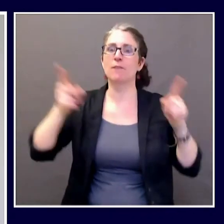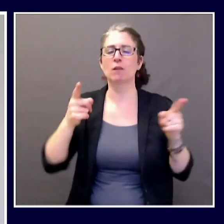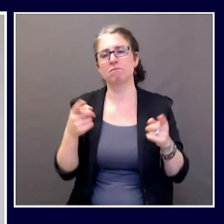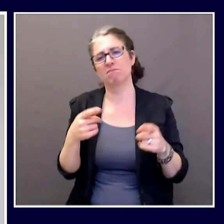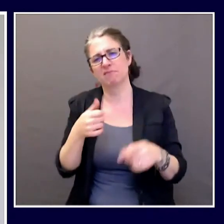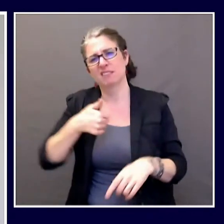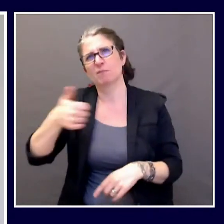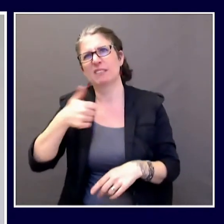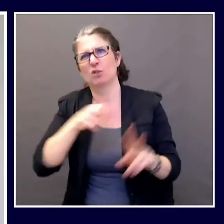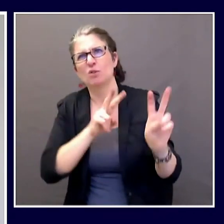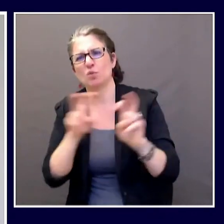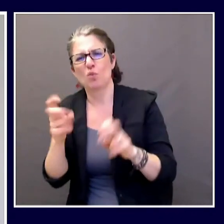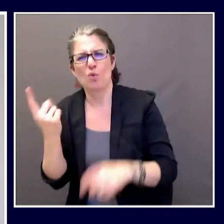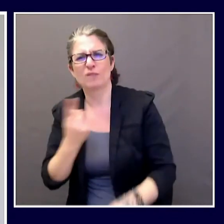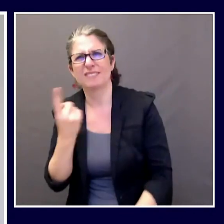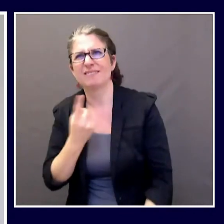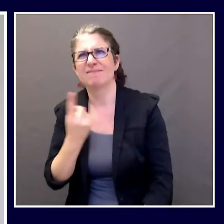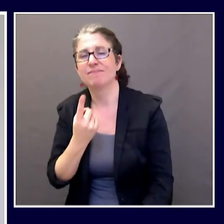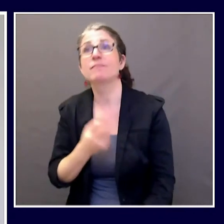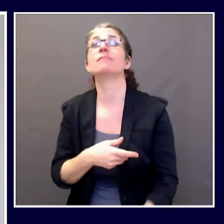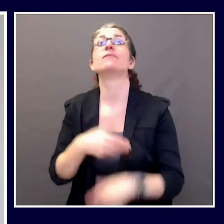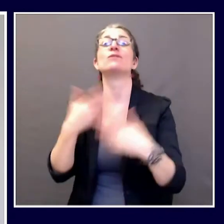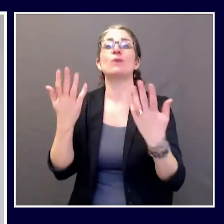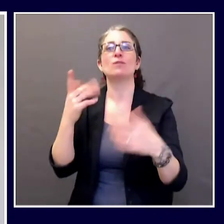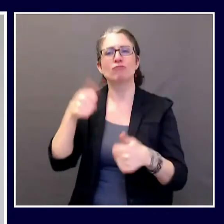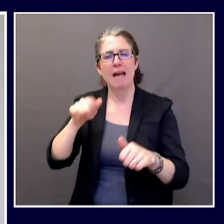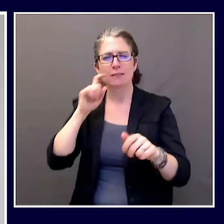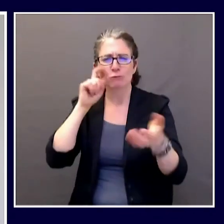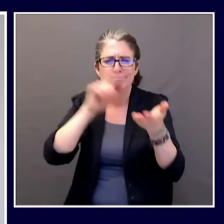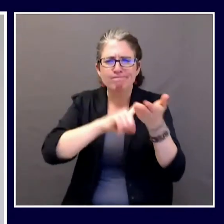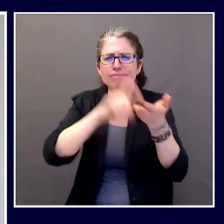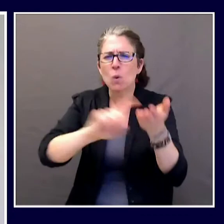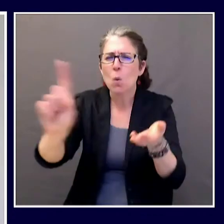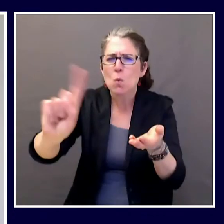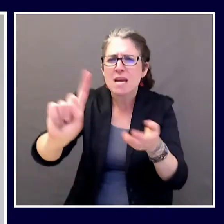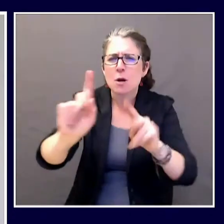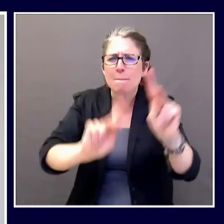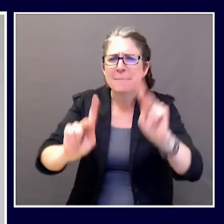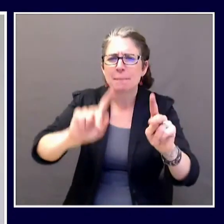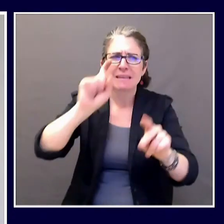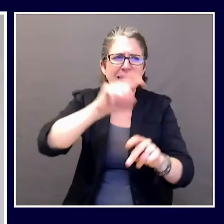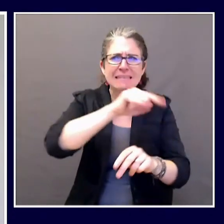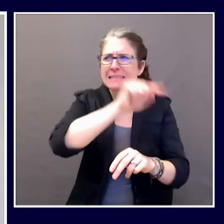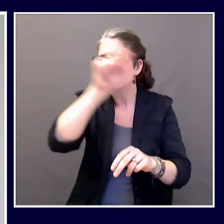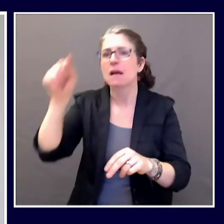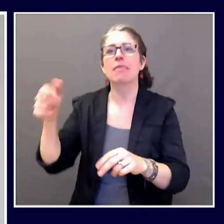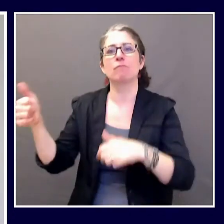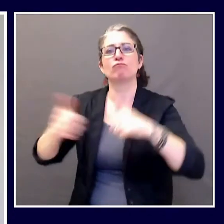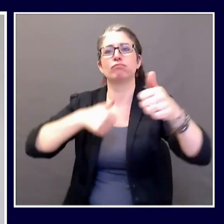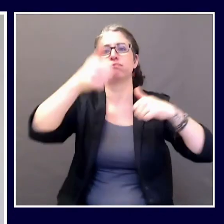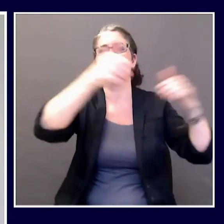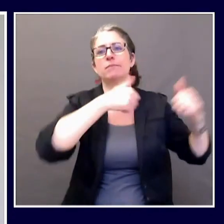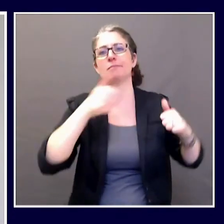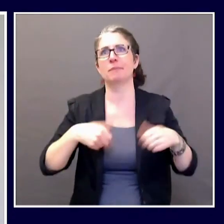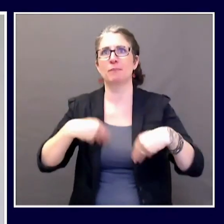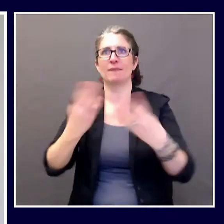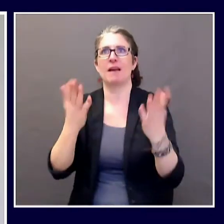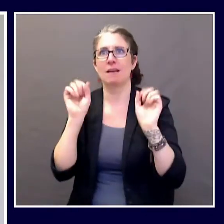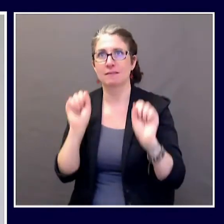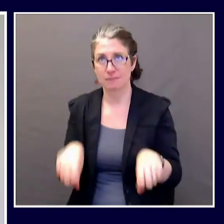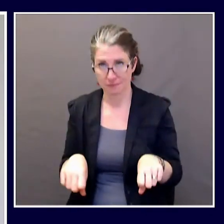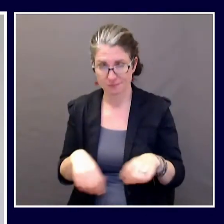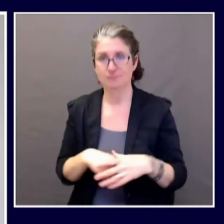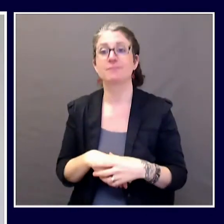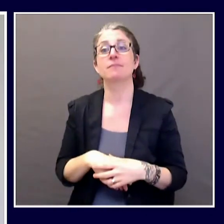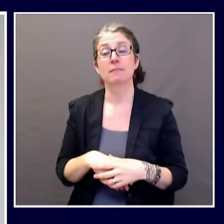made really great strides with hospitals and more recently, federally qualified health centers in Somerset, Oxford,